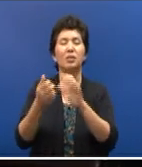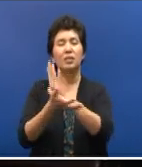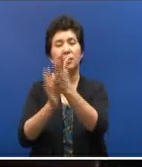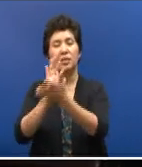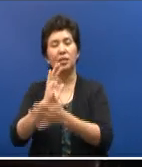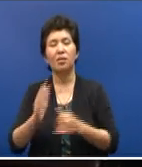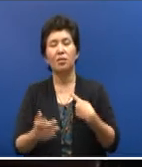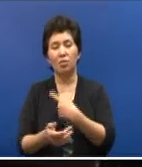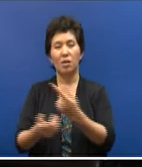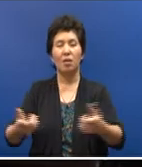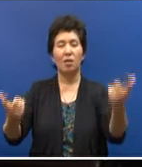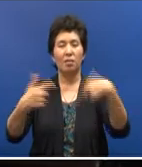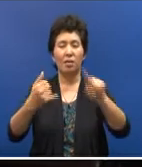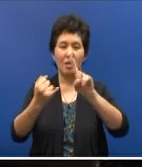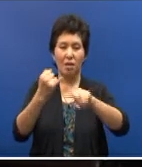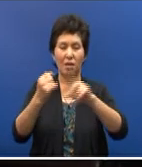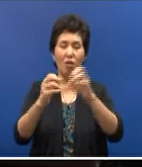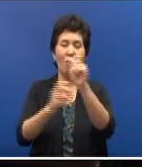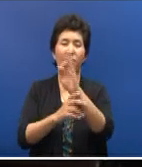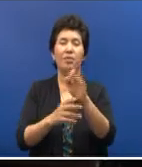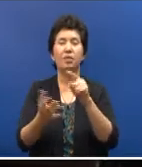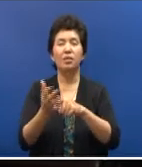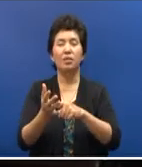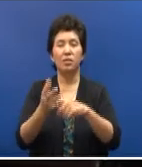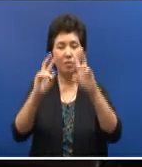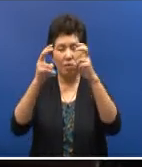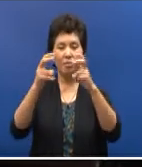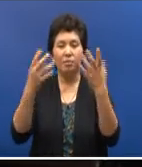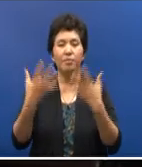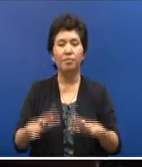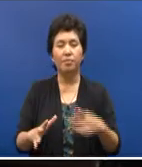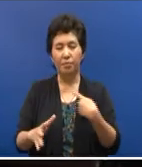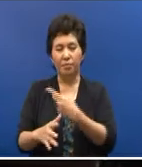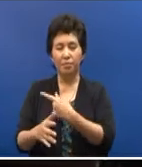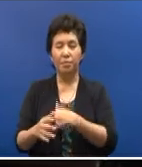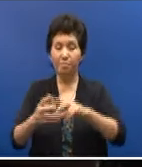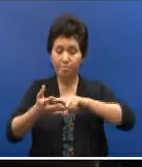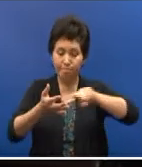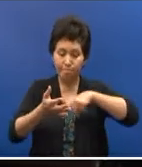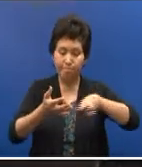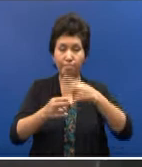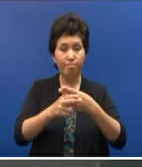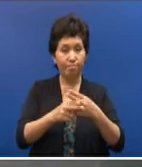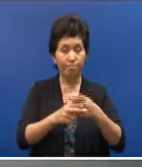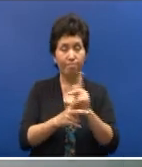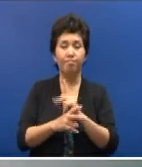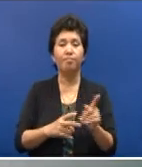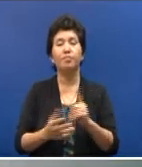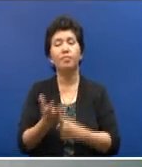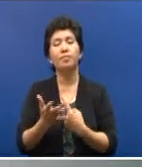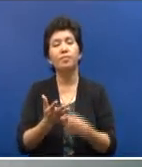so we come to the end of this topic already. Okay, let me summarize what we have discussed from the